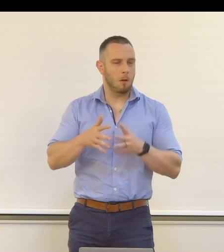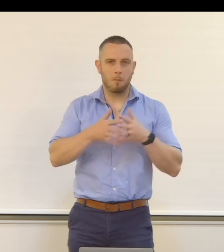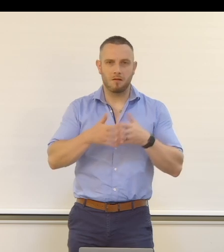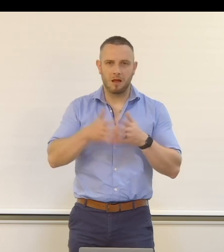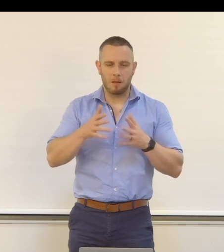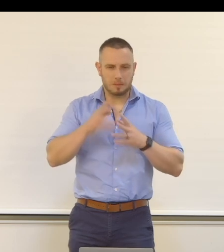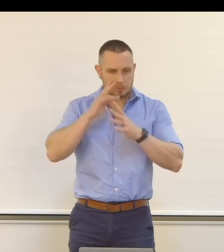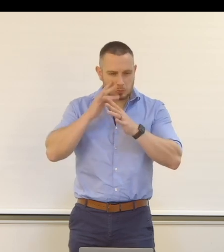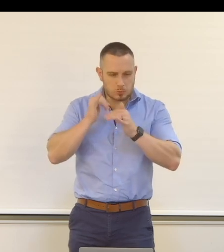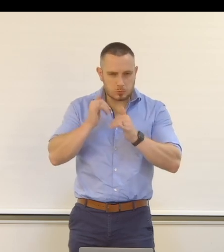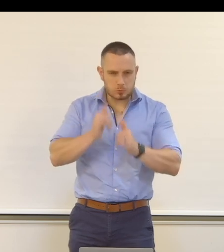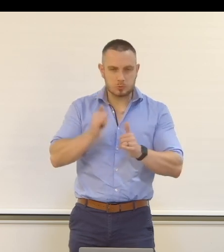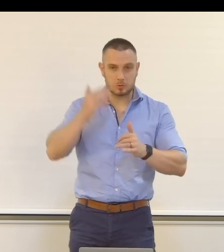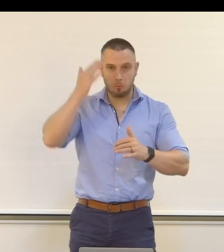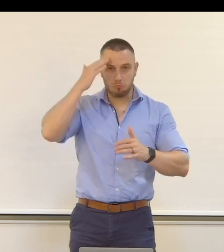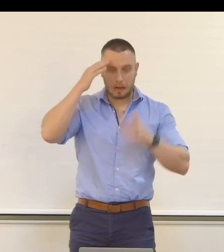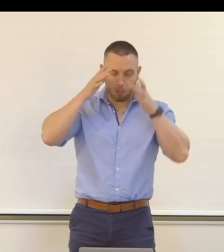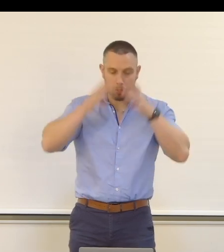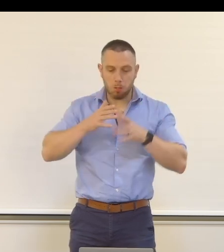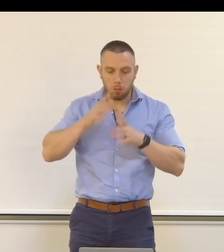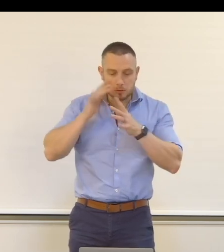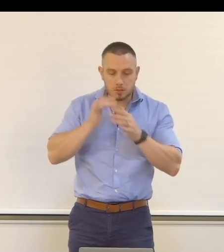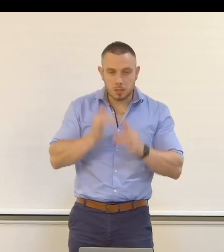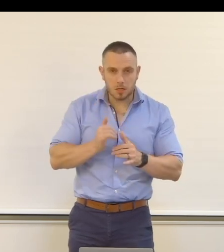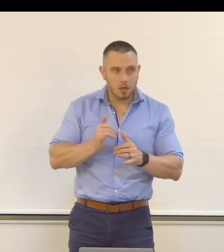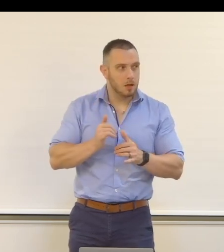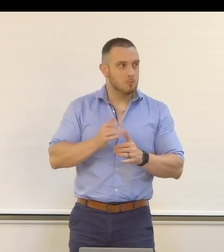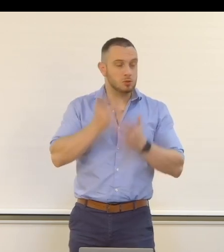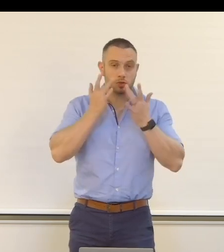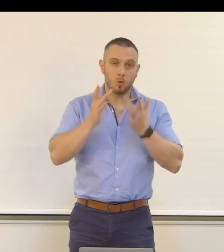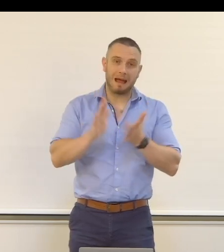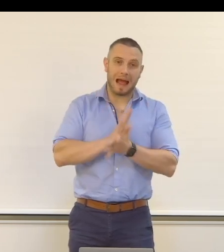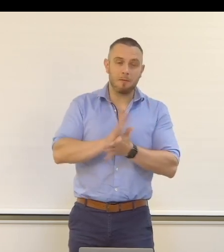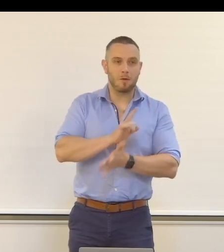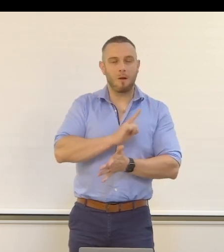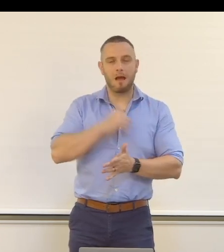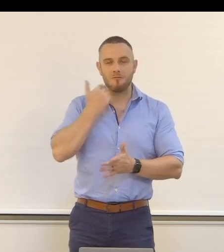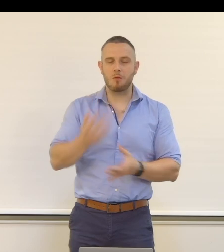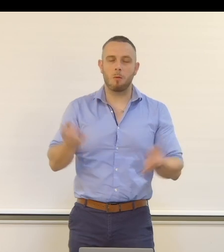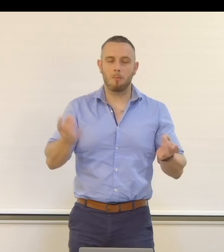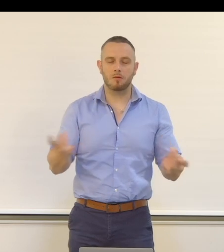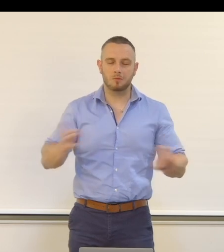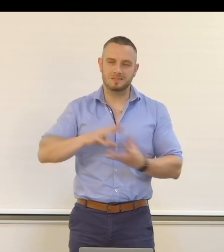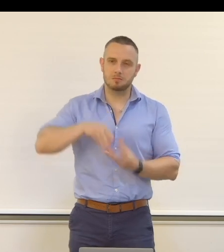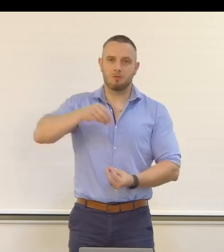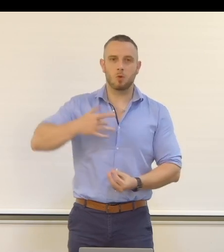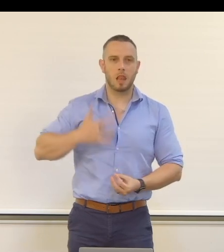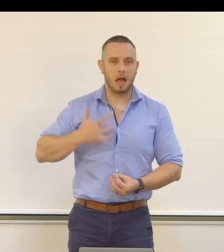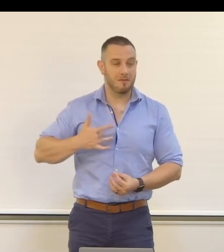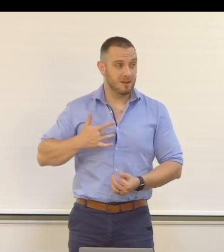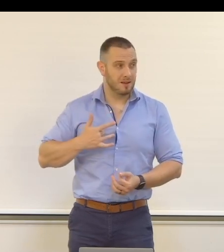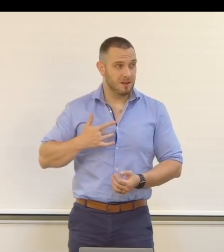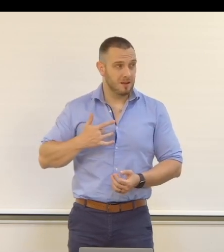gamma radiation, which reflected they were very happy because they were doing meditation and they were living a spiritual life. So is